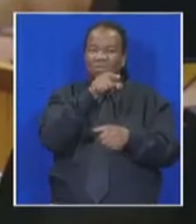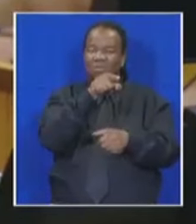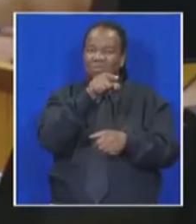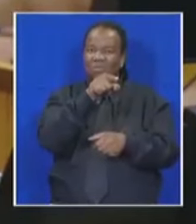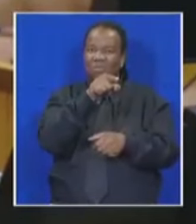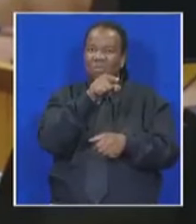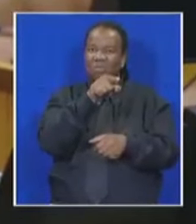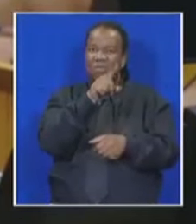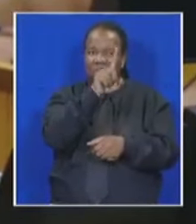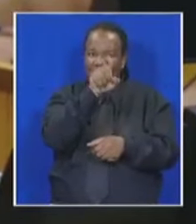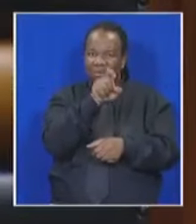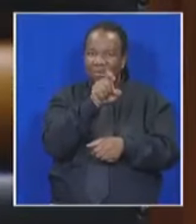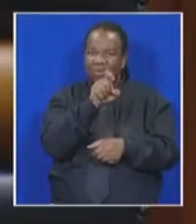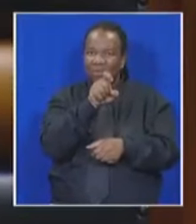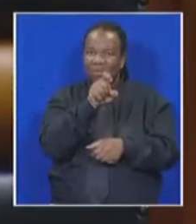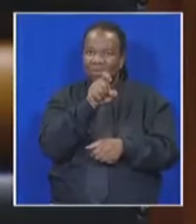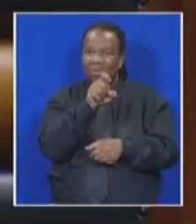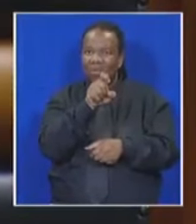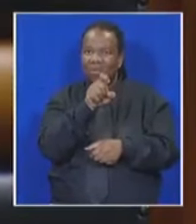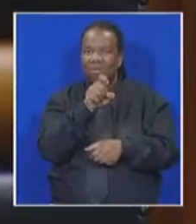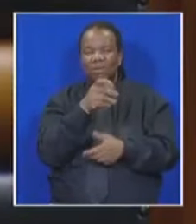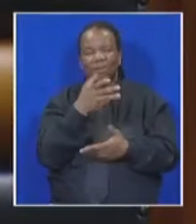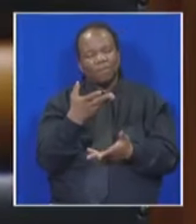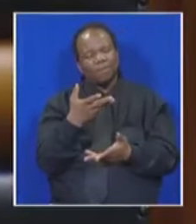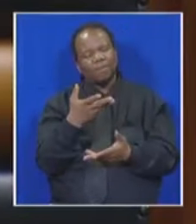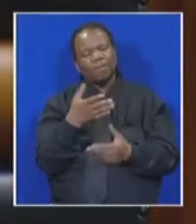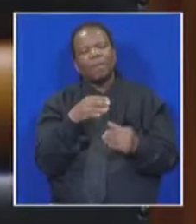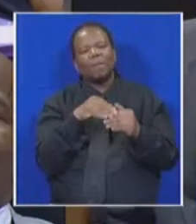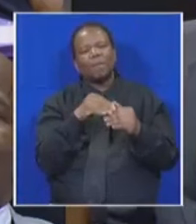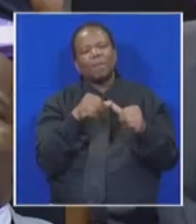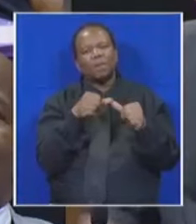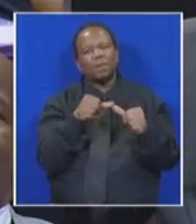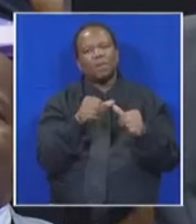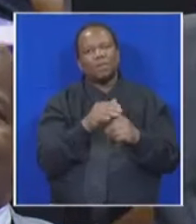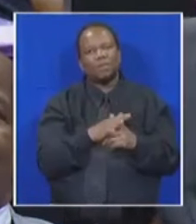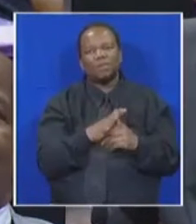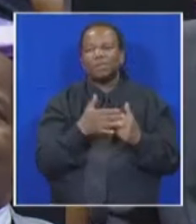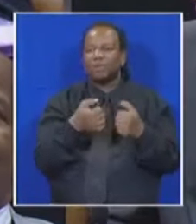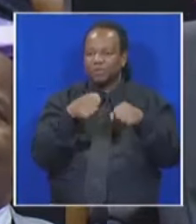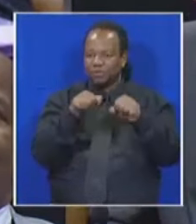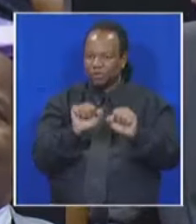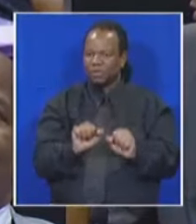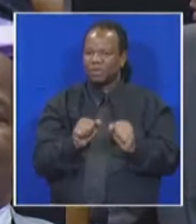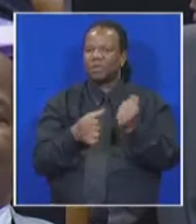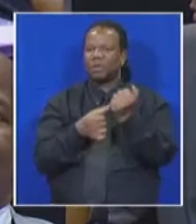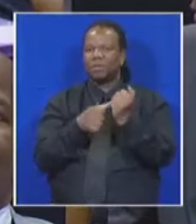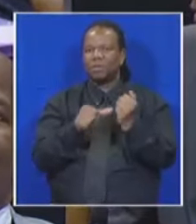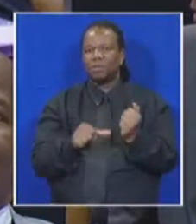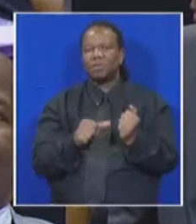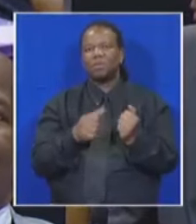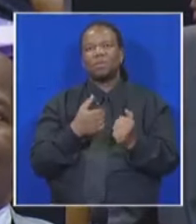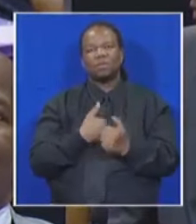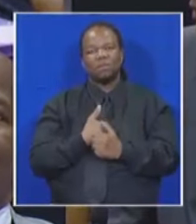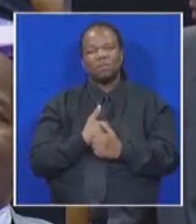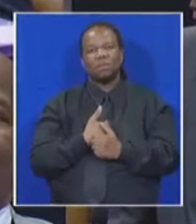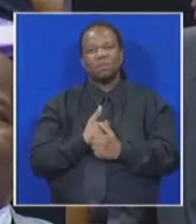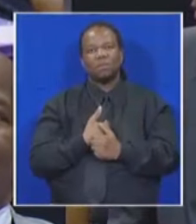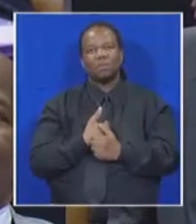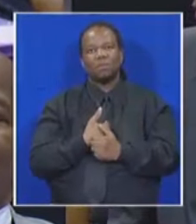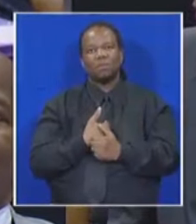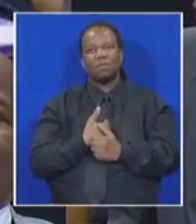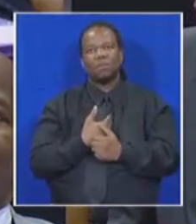Is that Honorable Jackson Honorable Mtembu? Pandu, please proceed. Chairperson, Deputy Speaker, I would put it to you that we